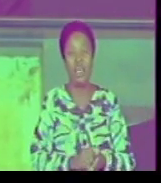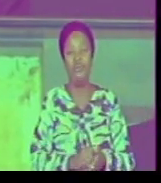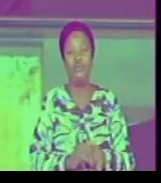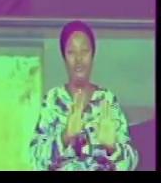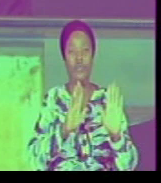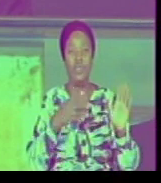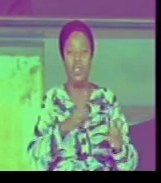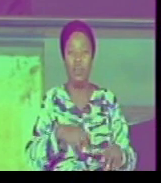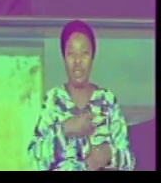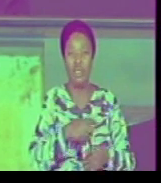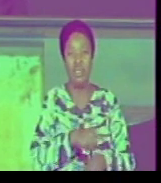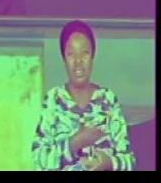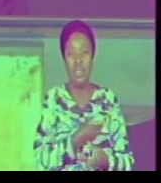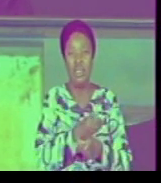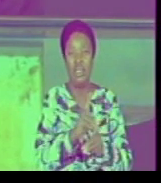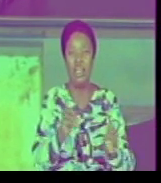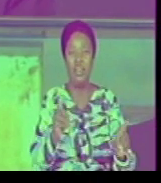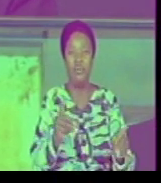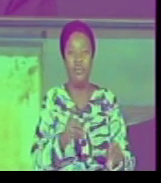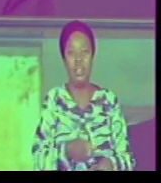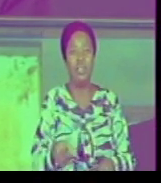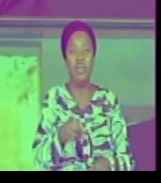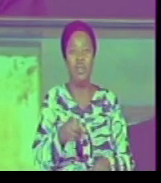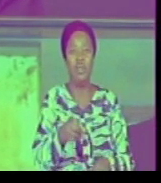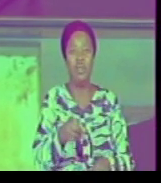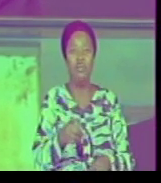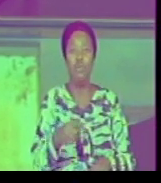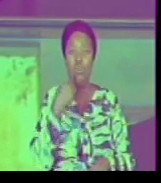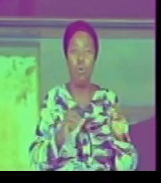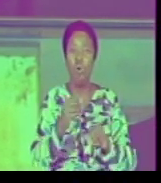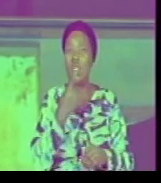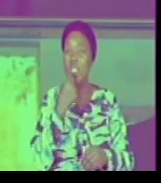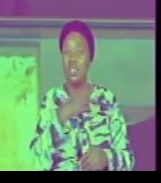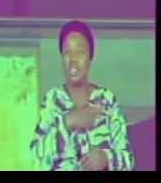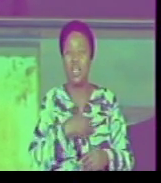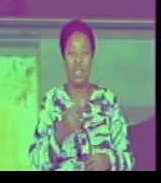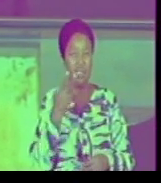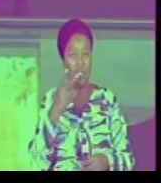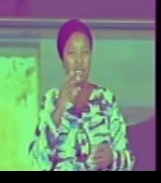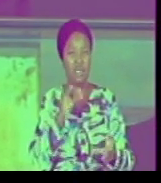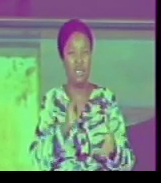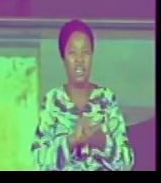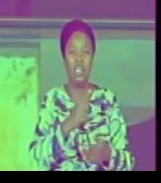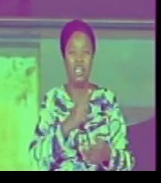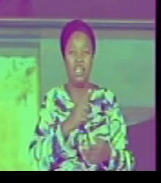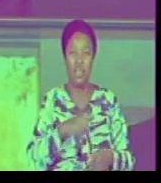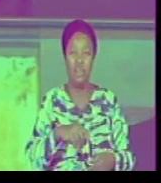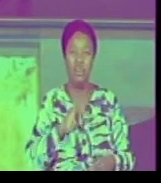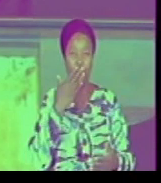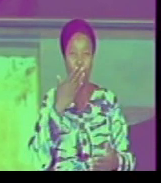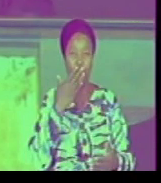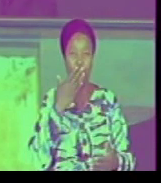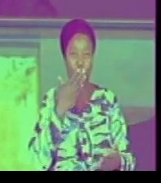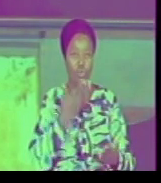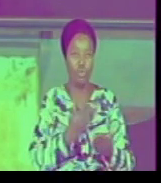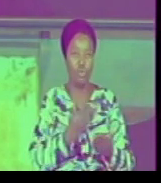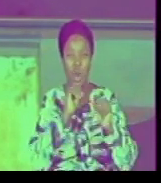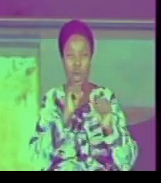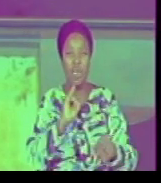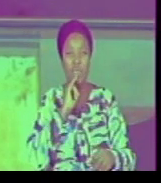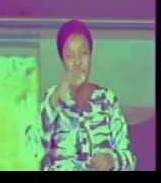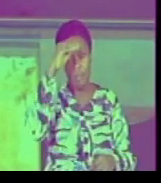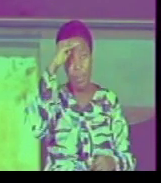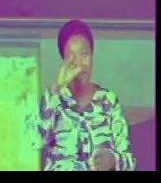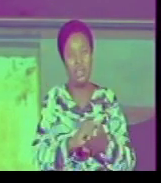O taste and see that the Lord is good. Blessed is the man that trusteth in him. O fear